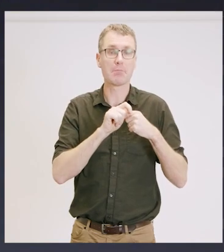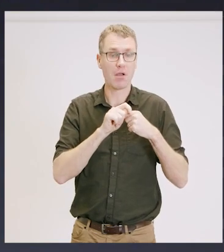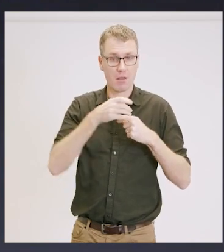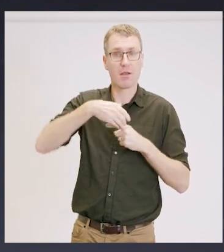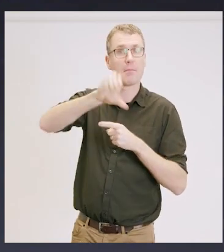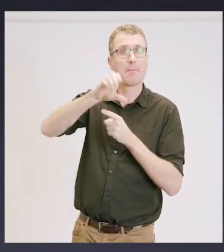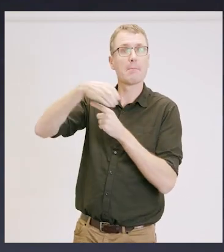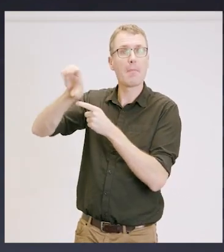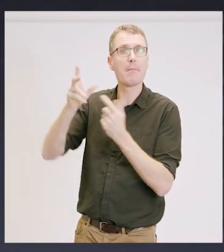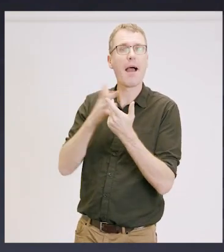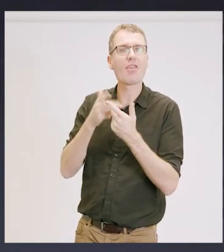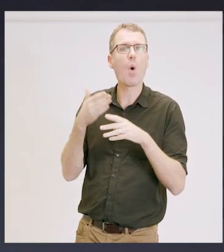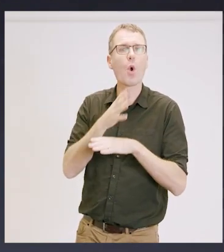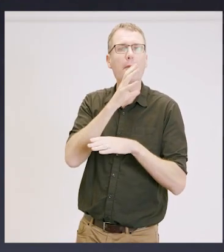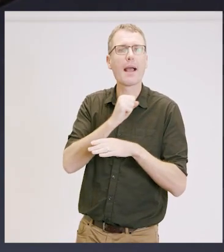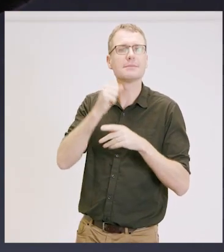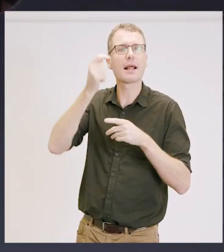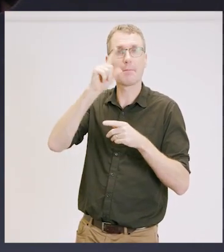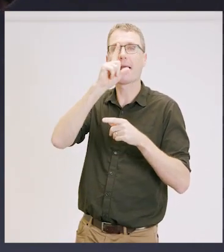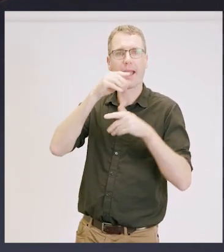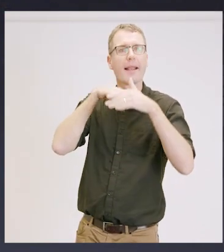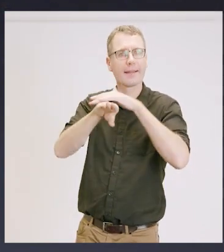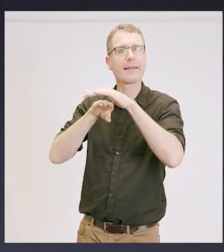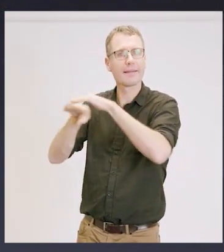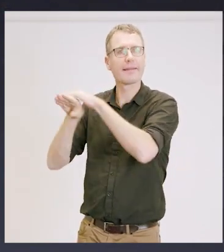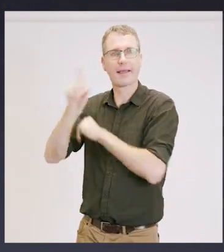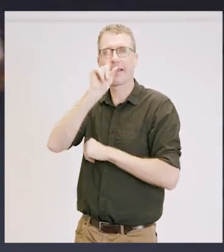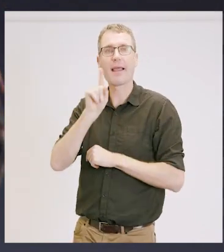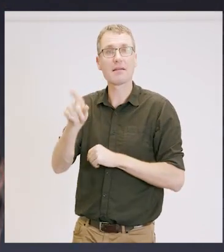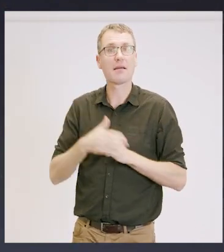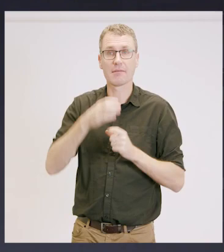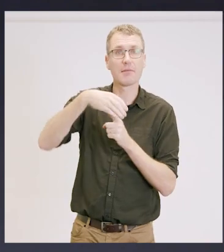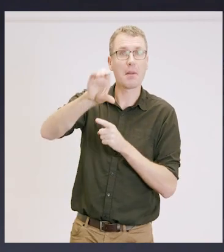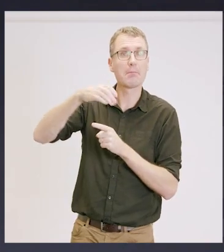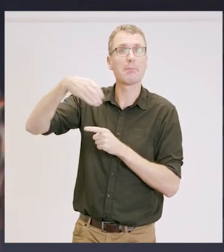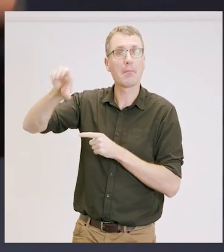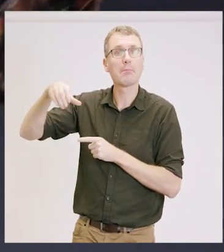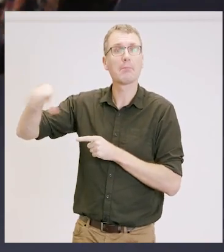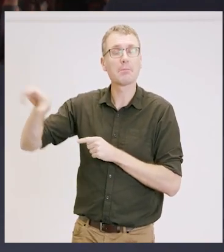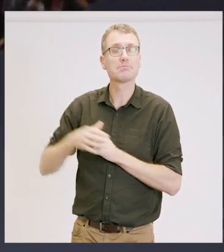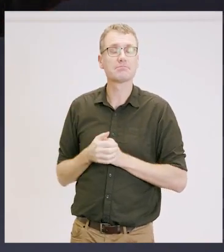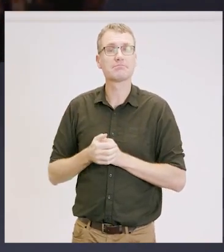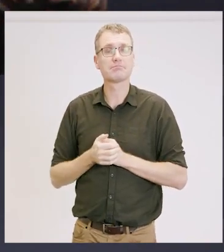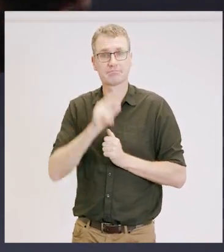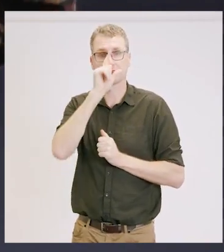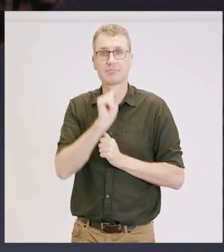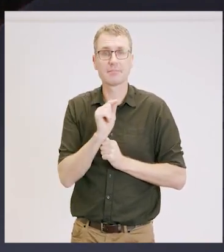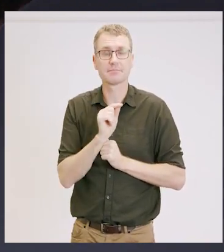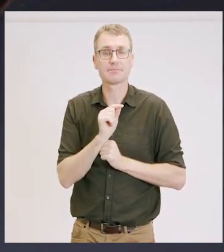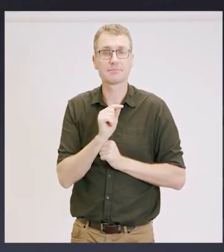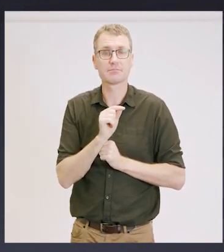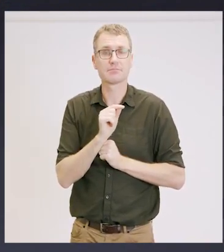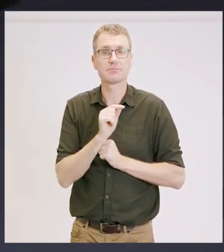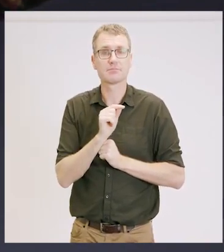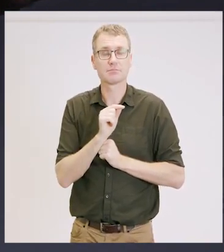doing this as a plug, but you suddenly belong to a whole lot of other workingmen's clubs as well. I thought, wow, I can just rock on up to